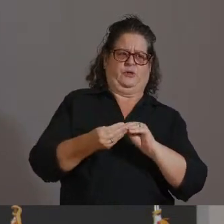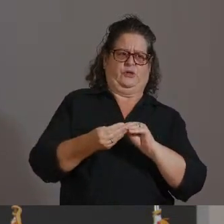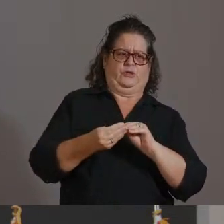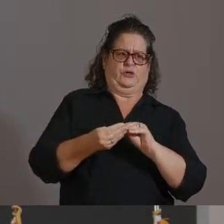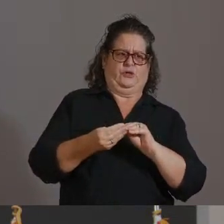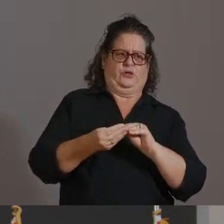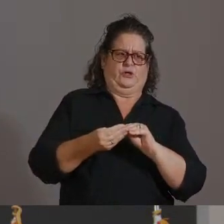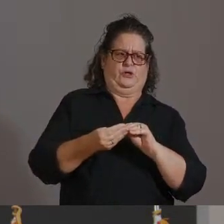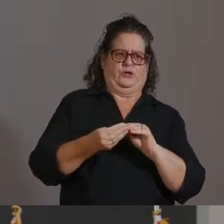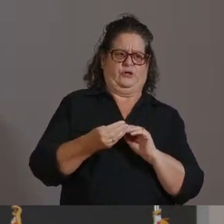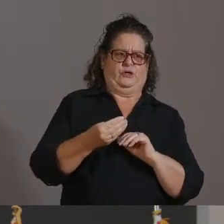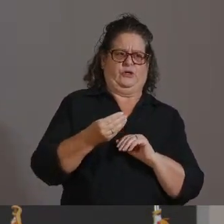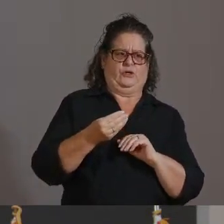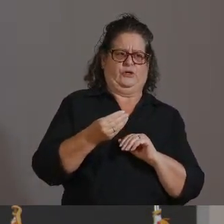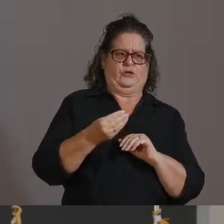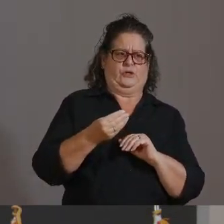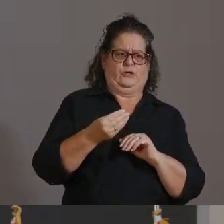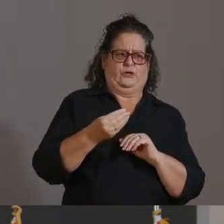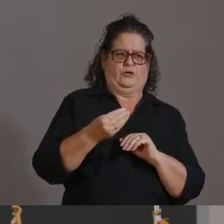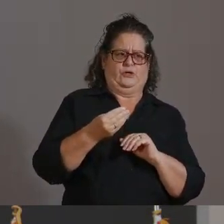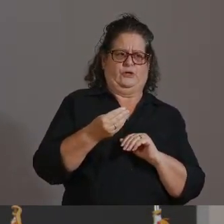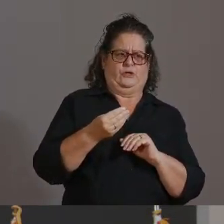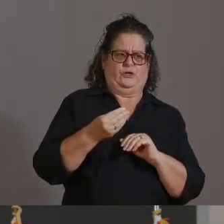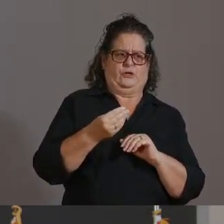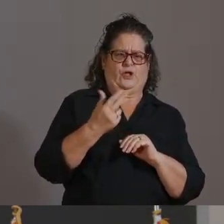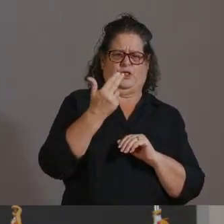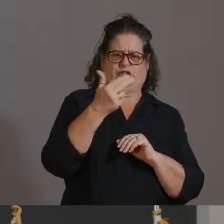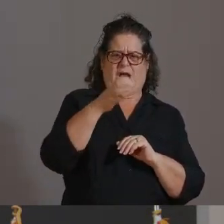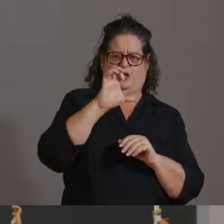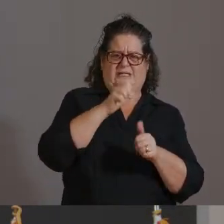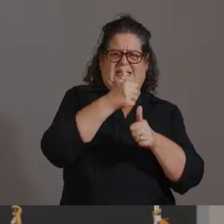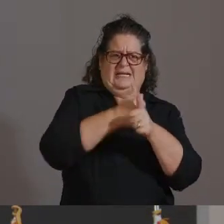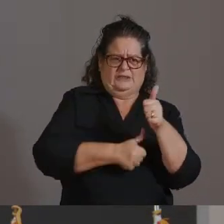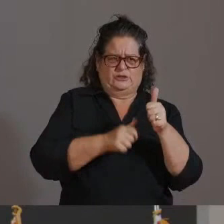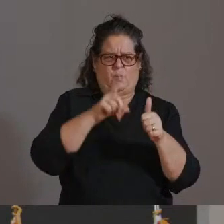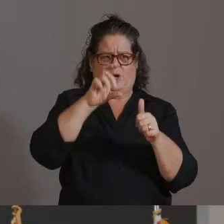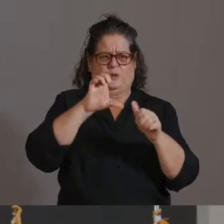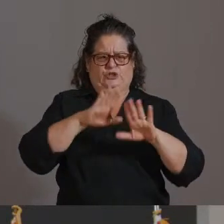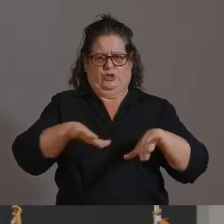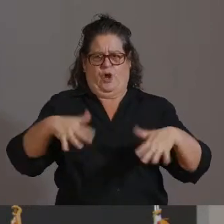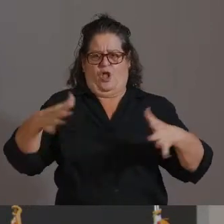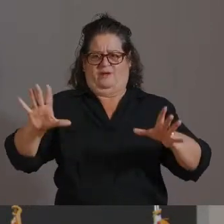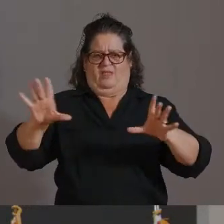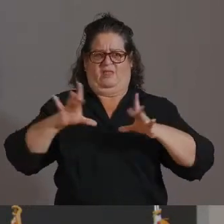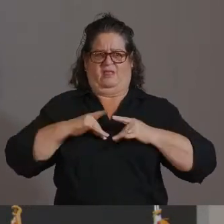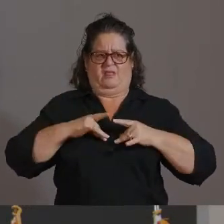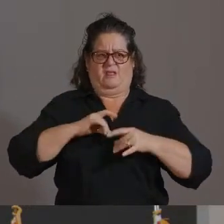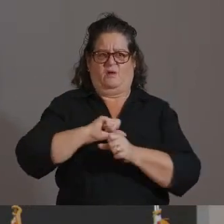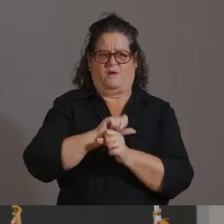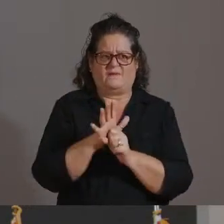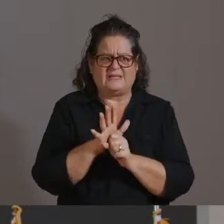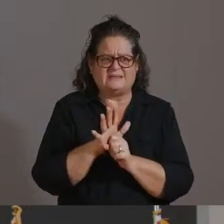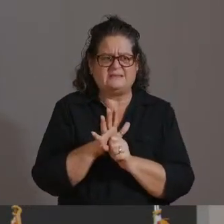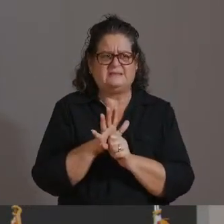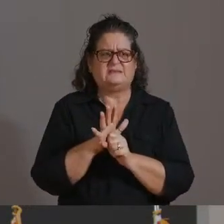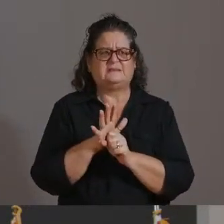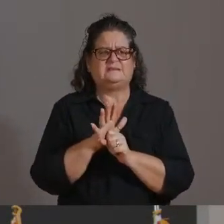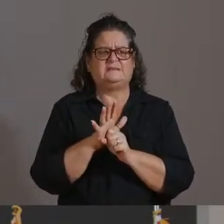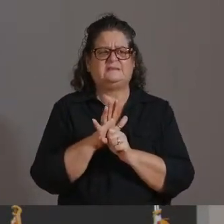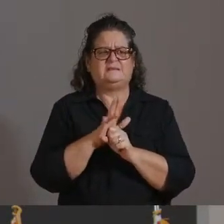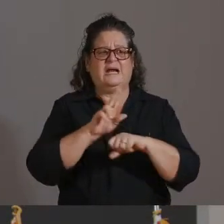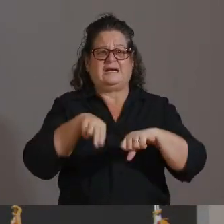100,000 children and teenagers in Arizona have contracted coronavirus. The national average is 583